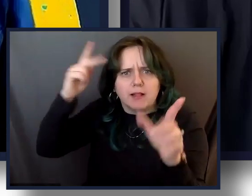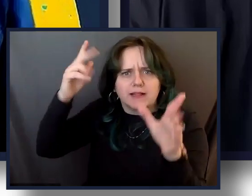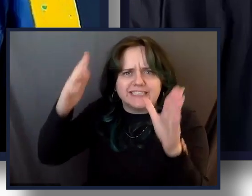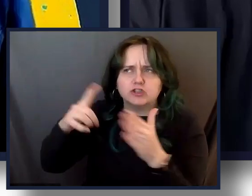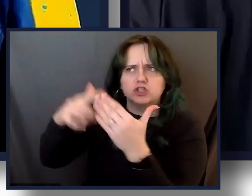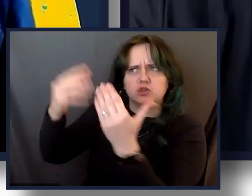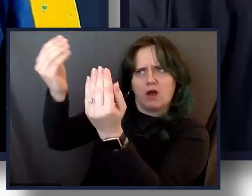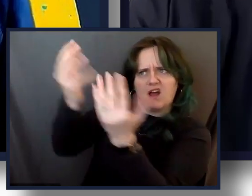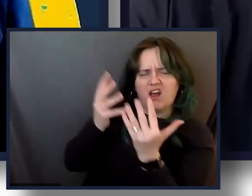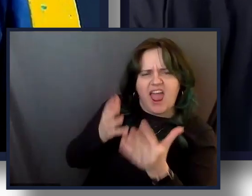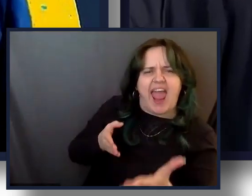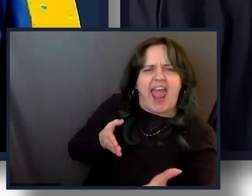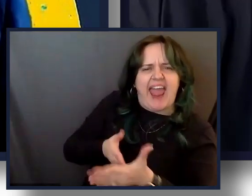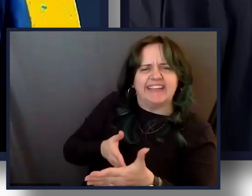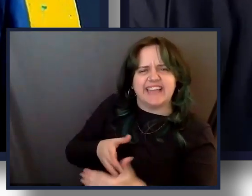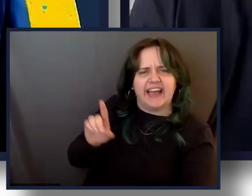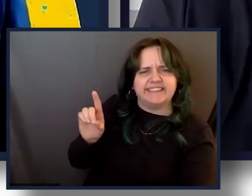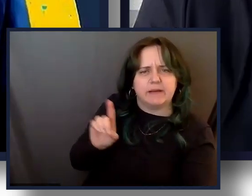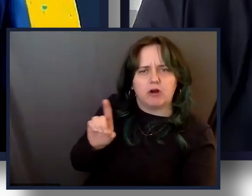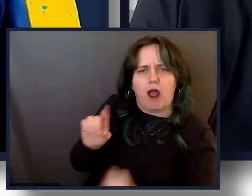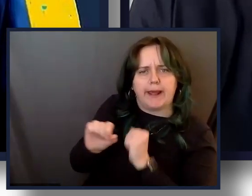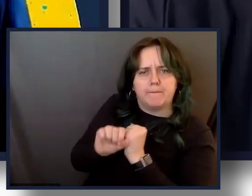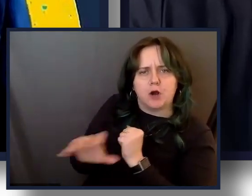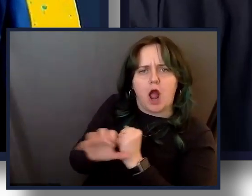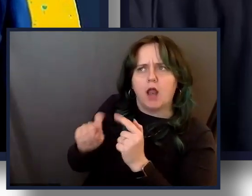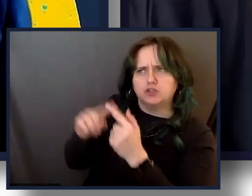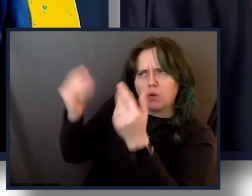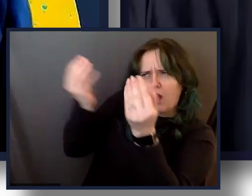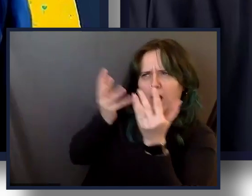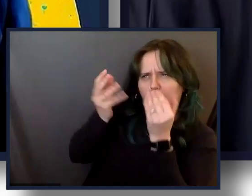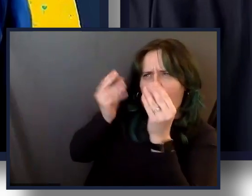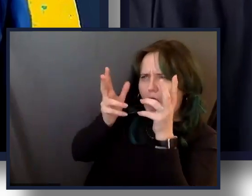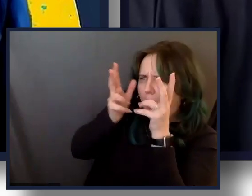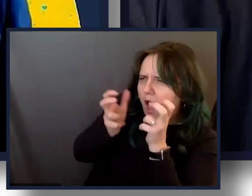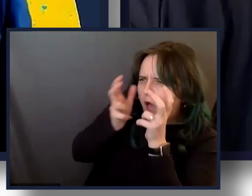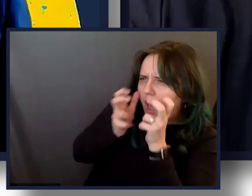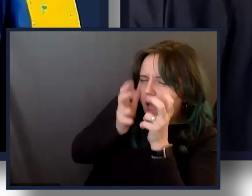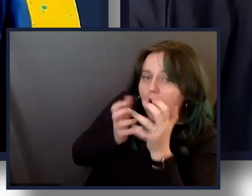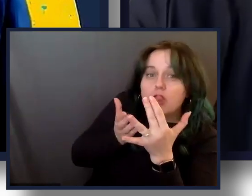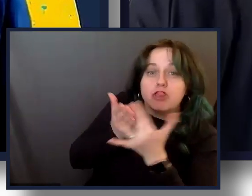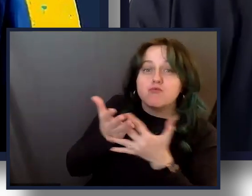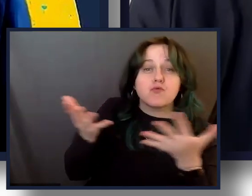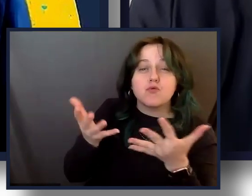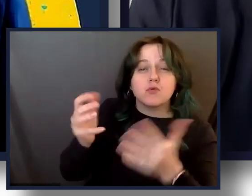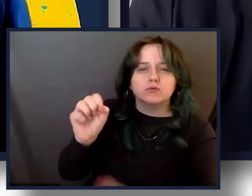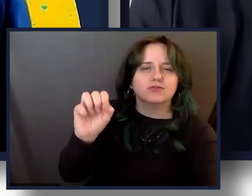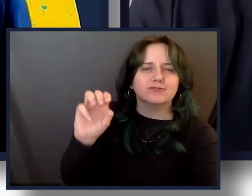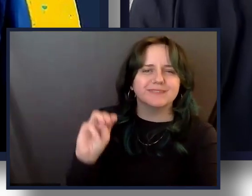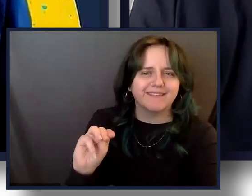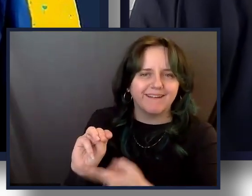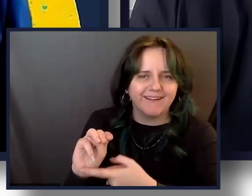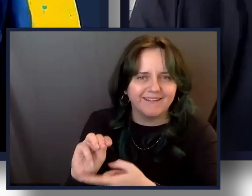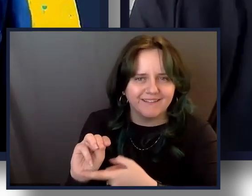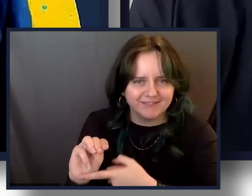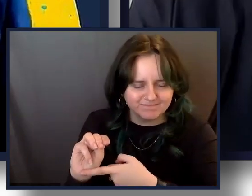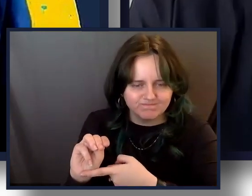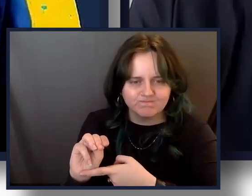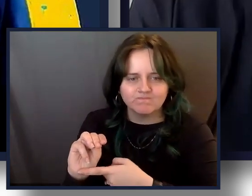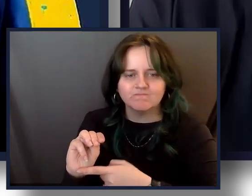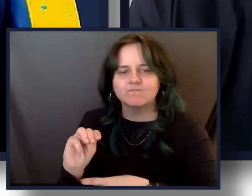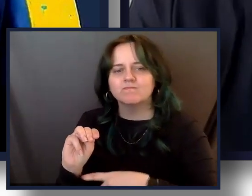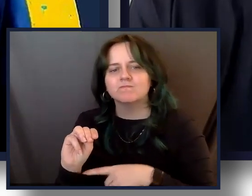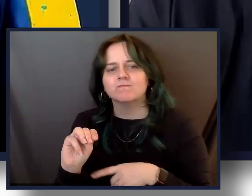democratic propaganda directly to our citizens through social media. So,